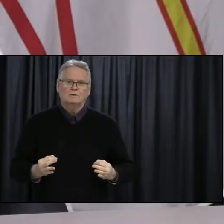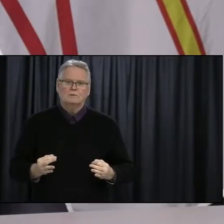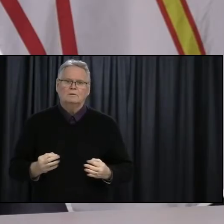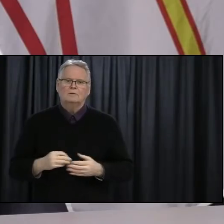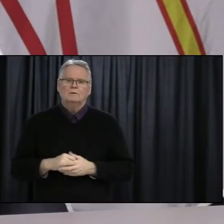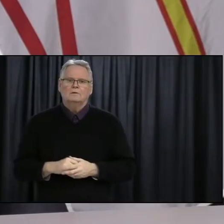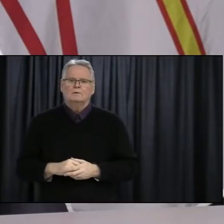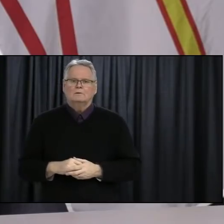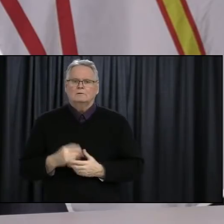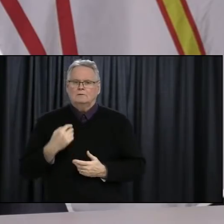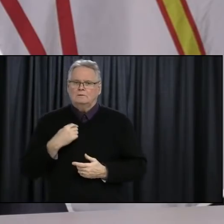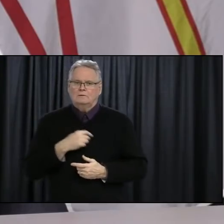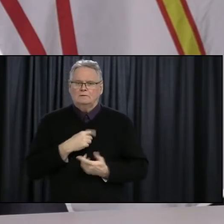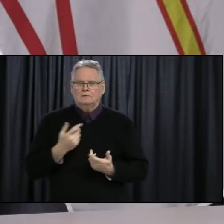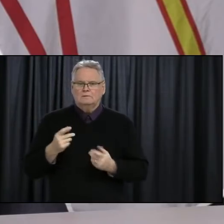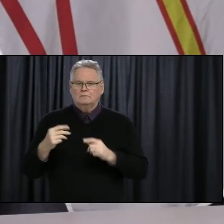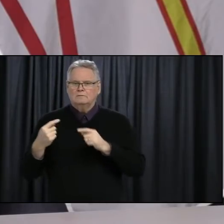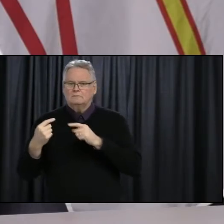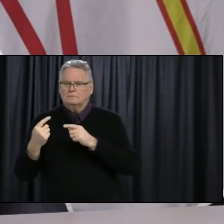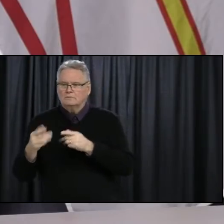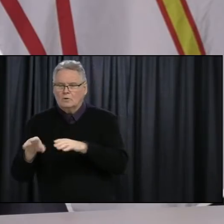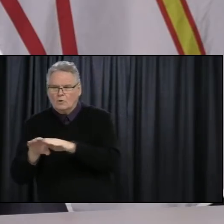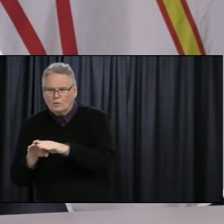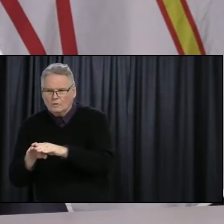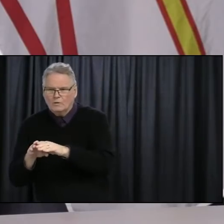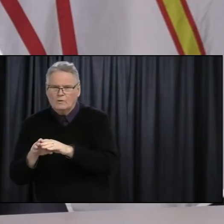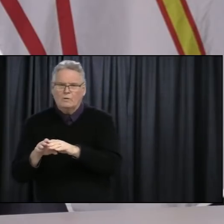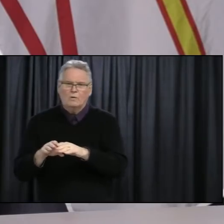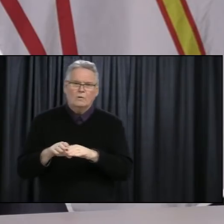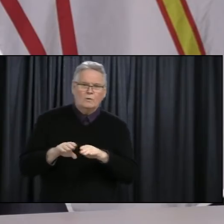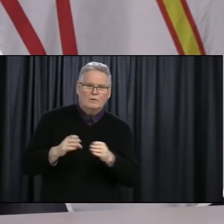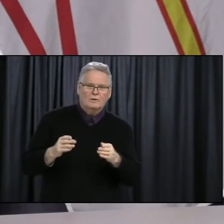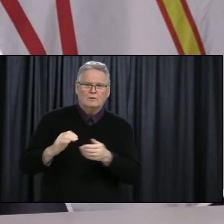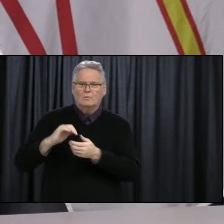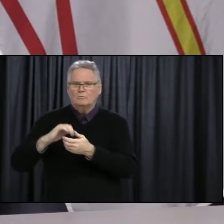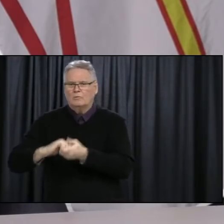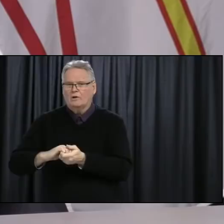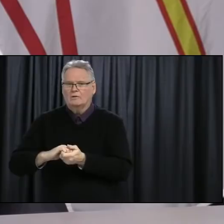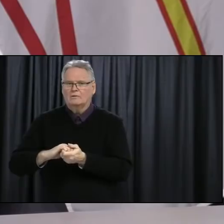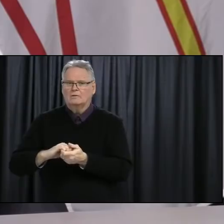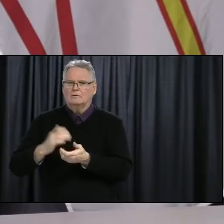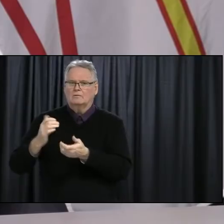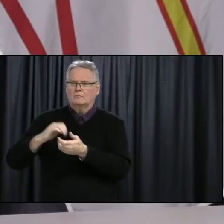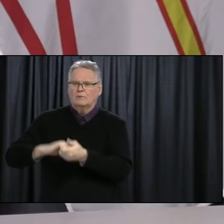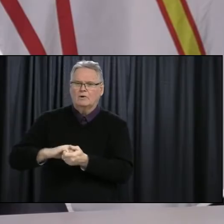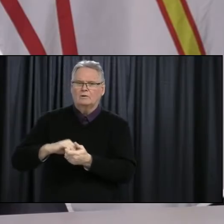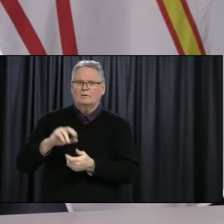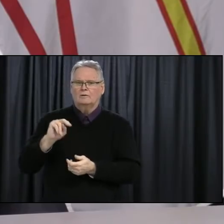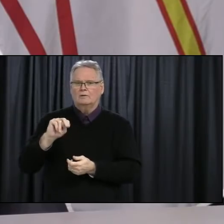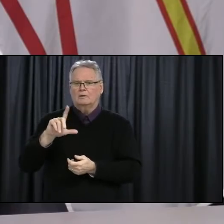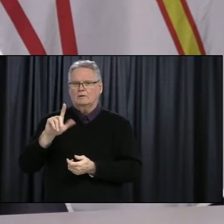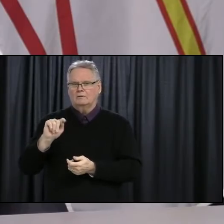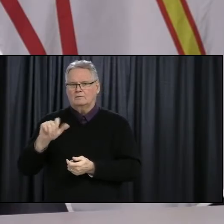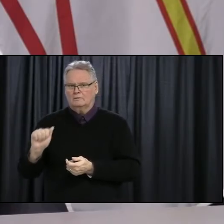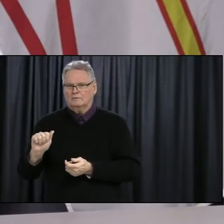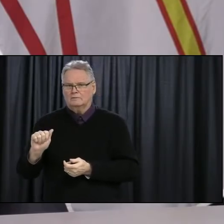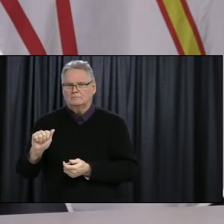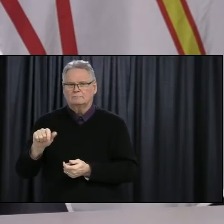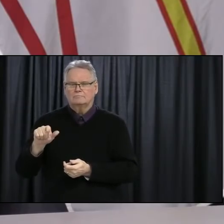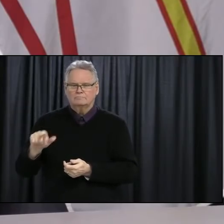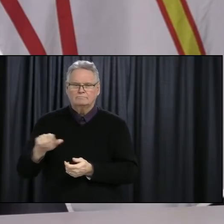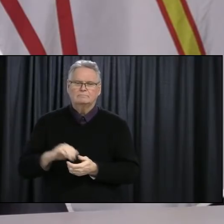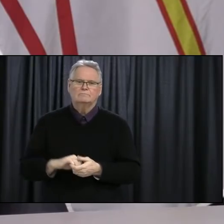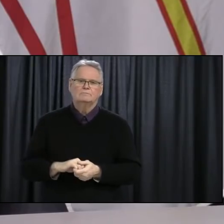closures, and we are working closely with the school district in this regard. We are not in uncharted waters. We have been here